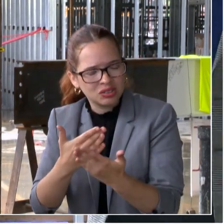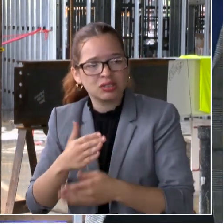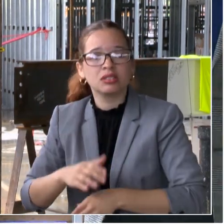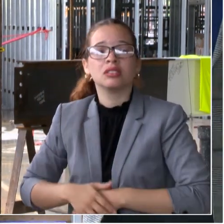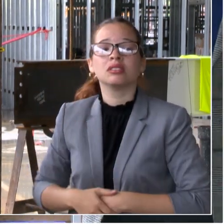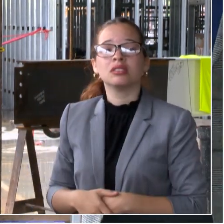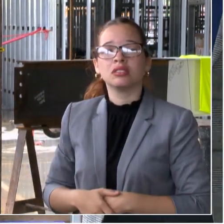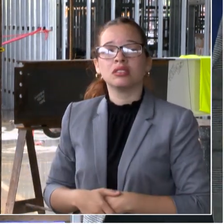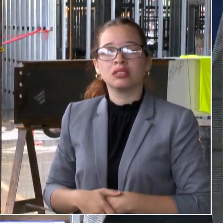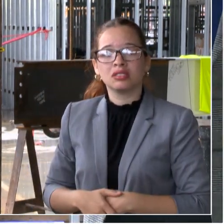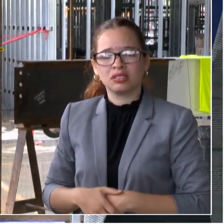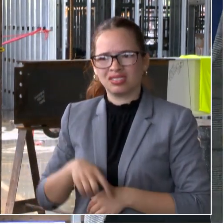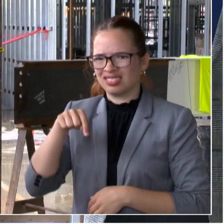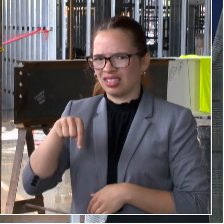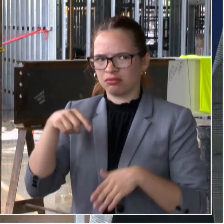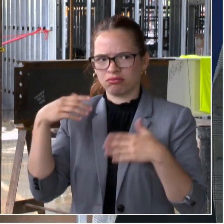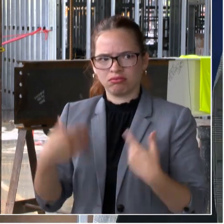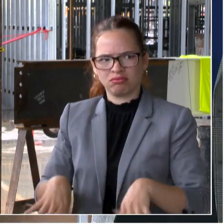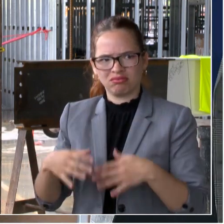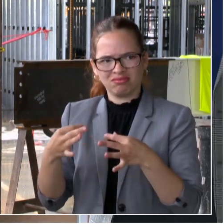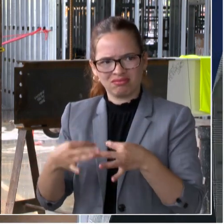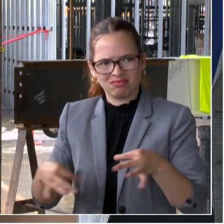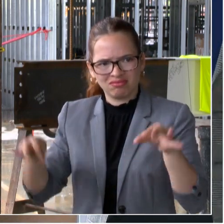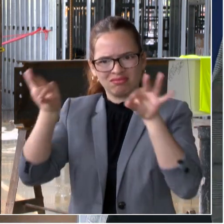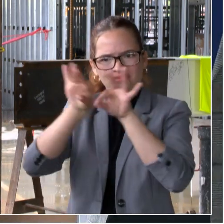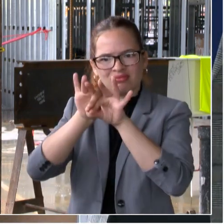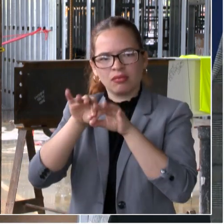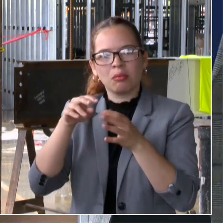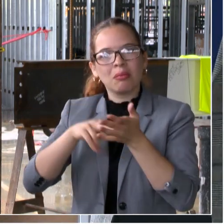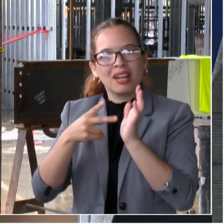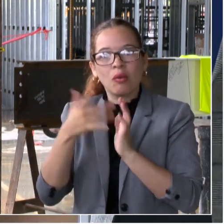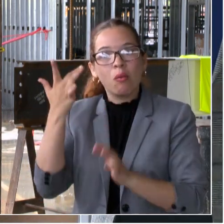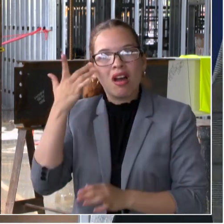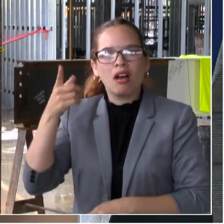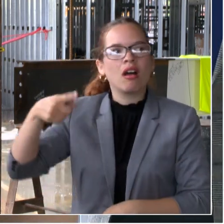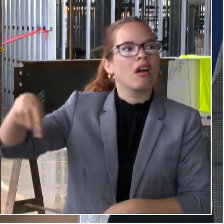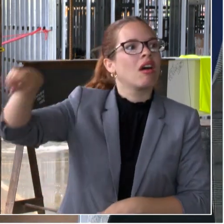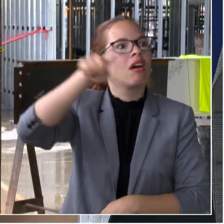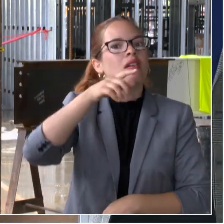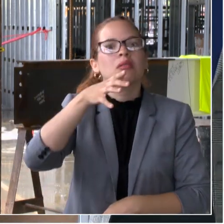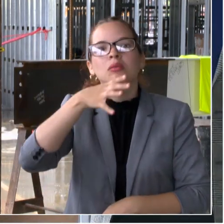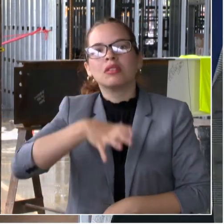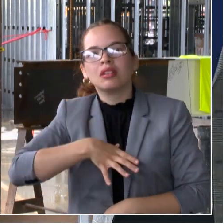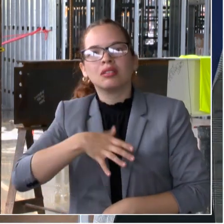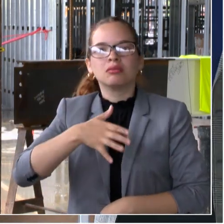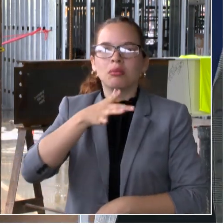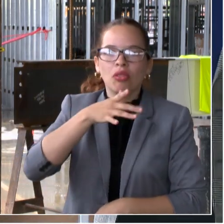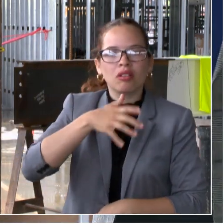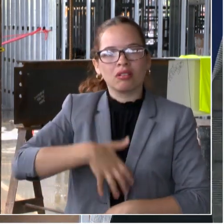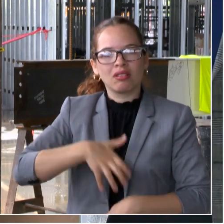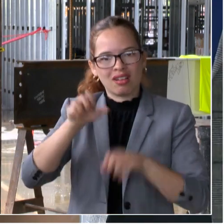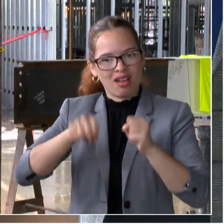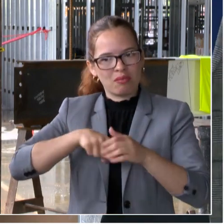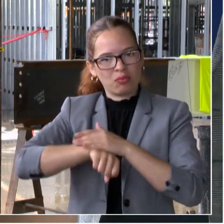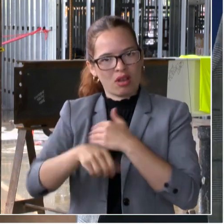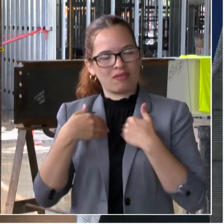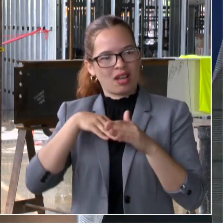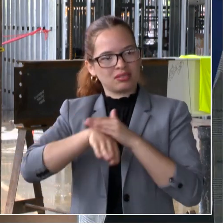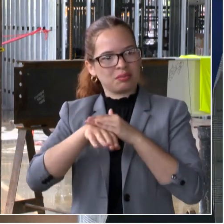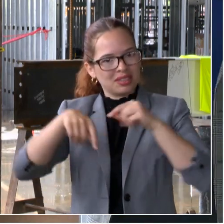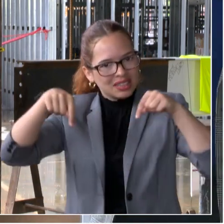district businesses. And when it's all said and done, the amazing impact on quality health care is going to change